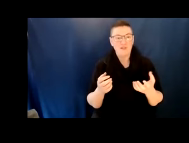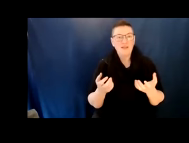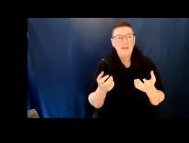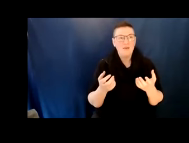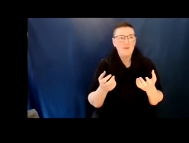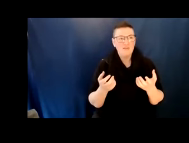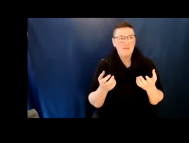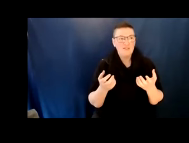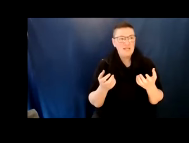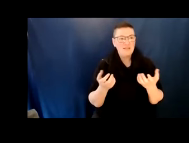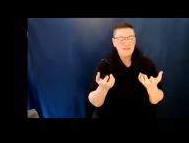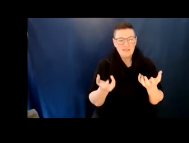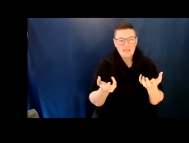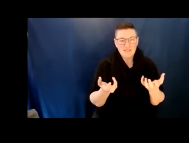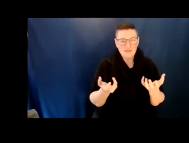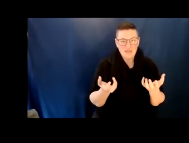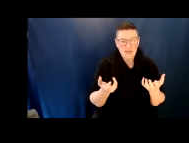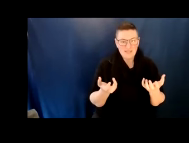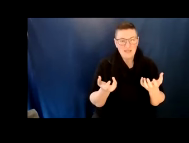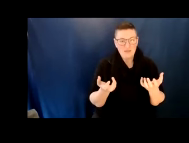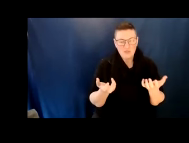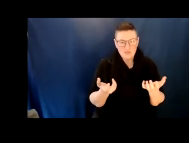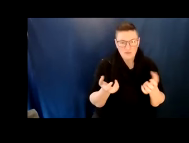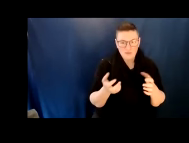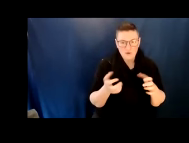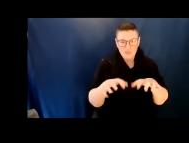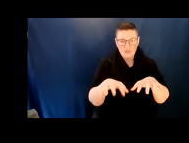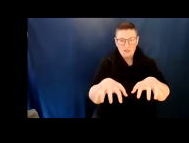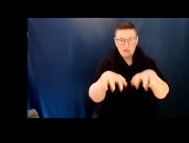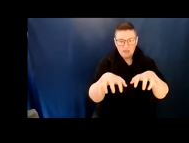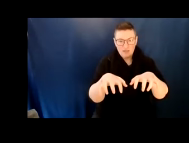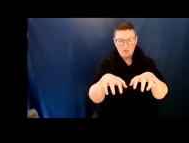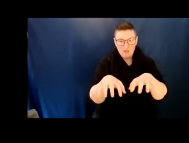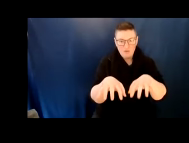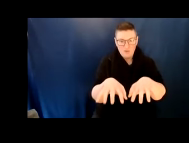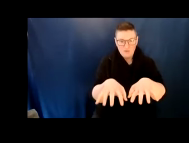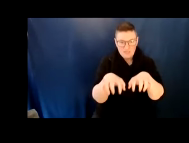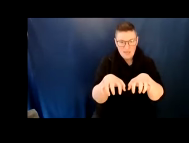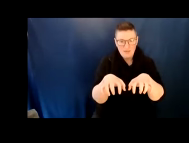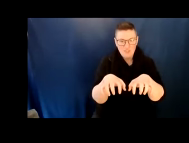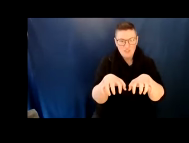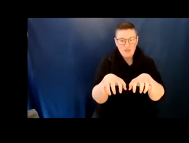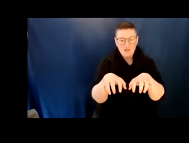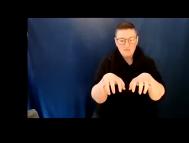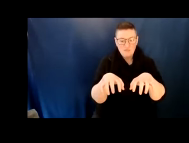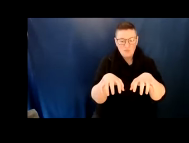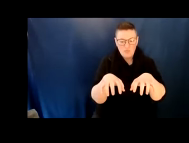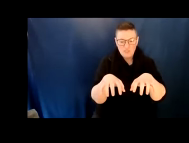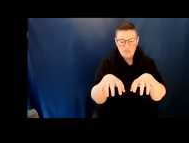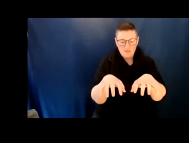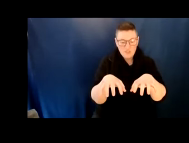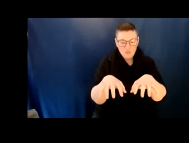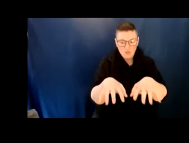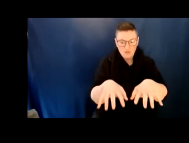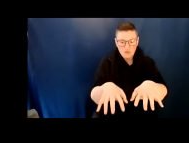frozen, there's the signs in ISL that you can use to mean frozen. You can use this sign, which